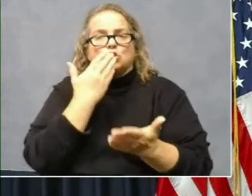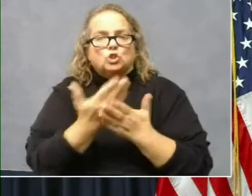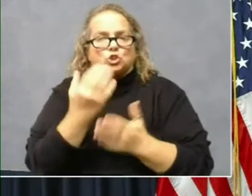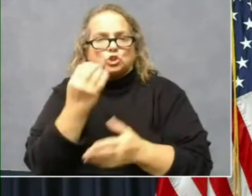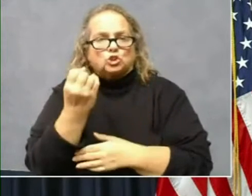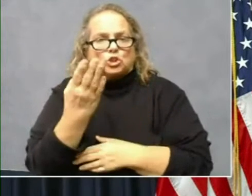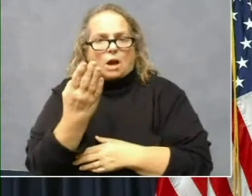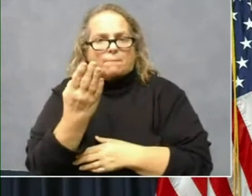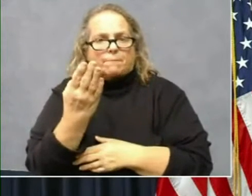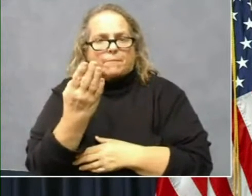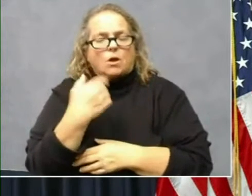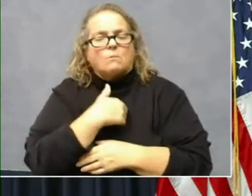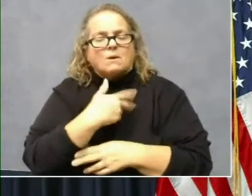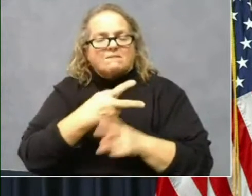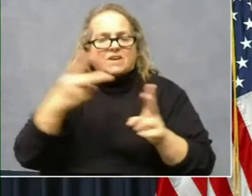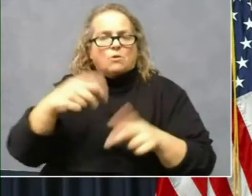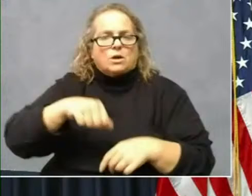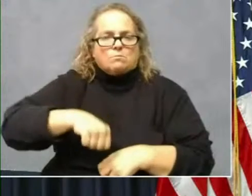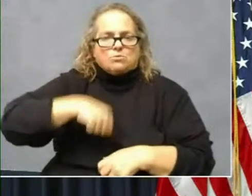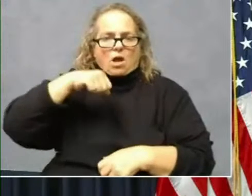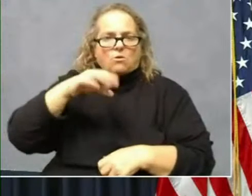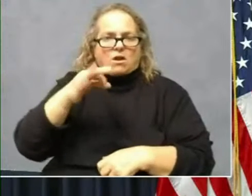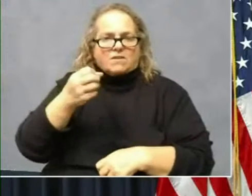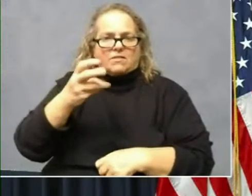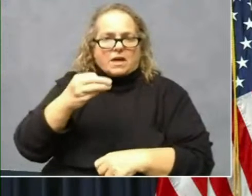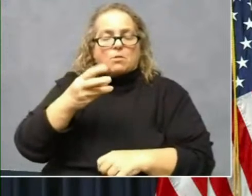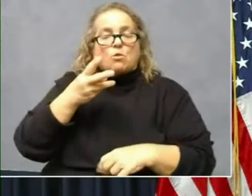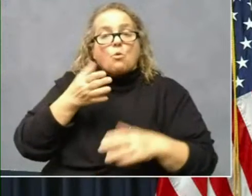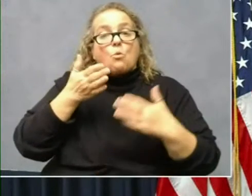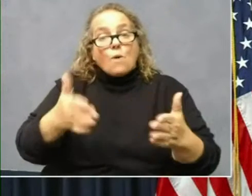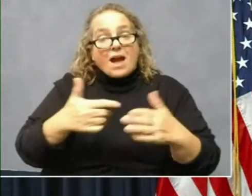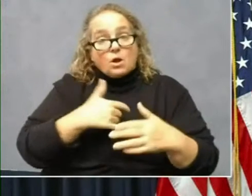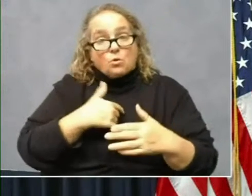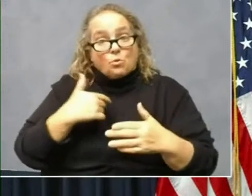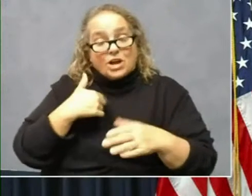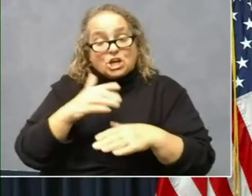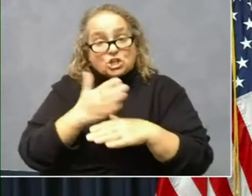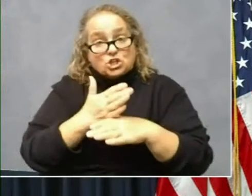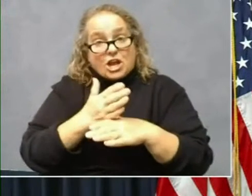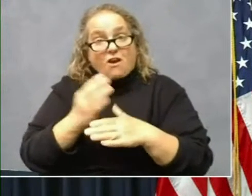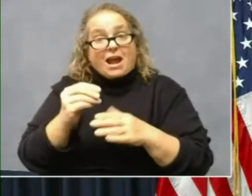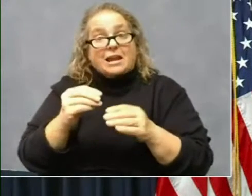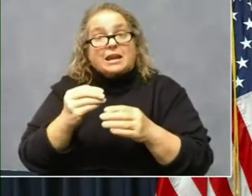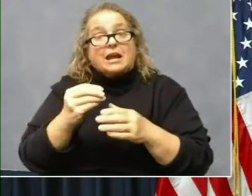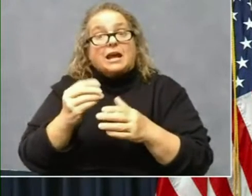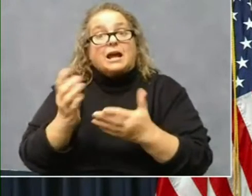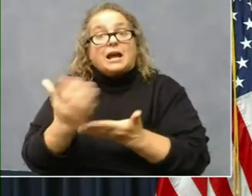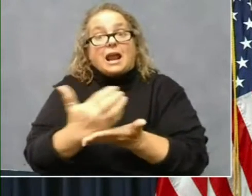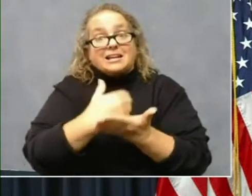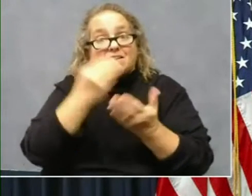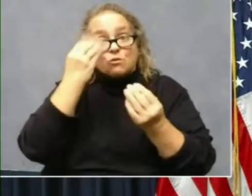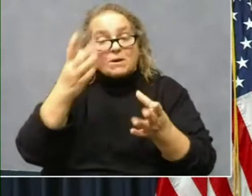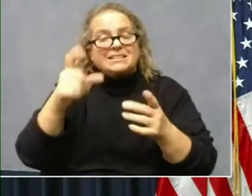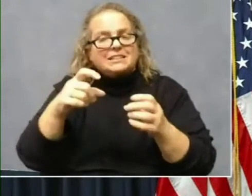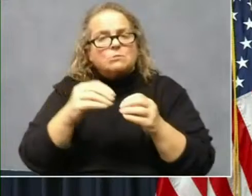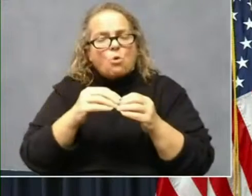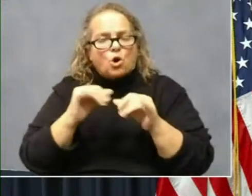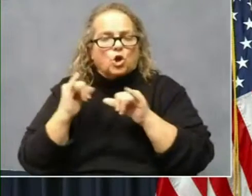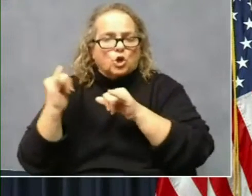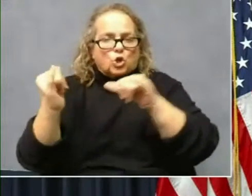way that we share information, the way that we collect information needs to be more uniform, and I think that they agree as